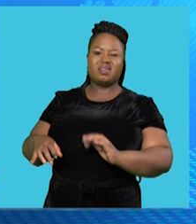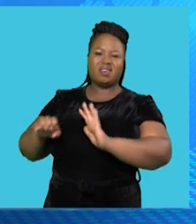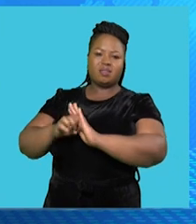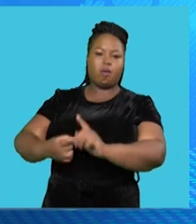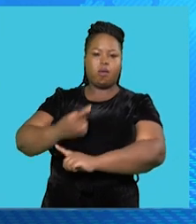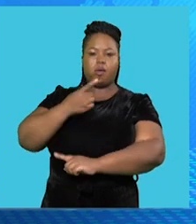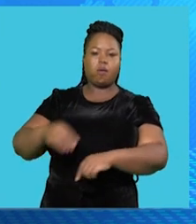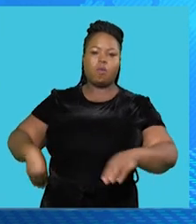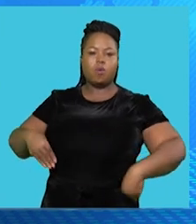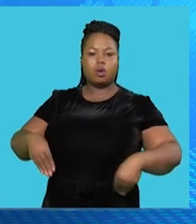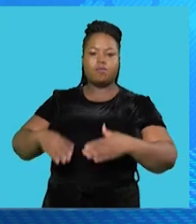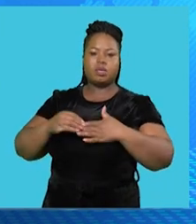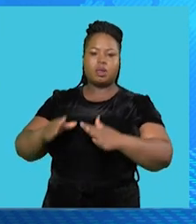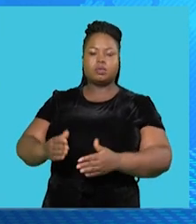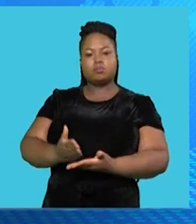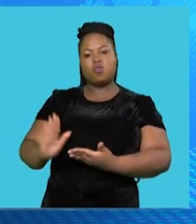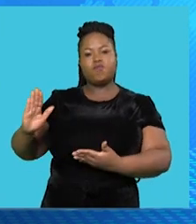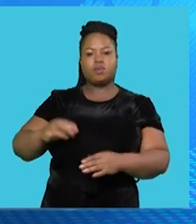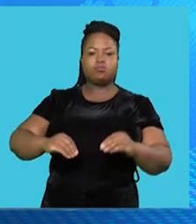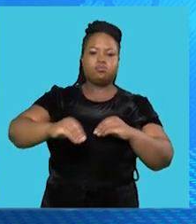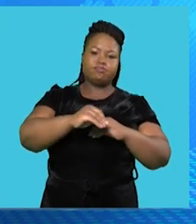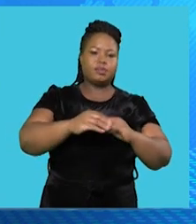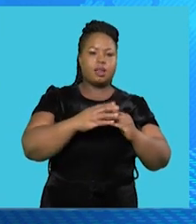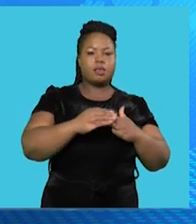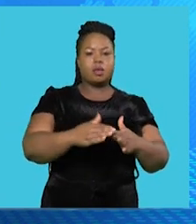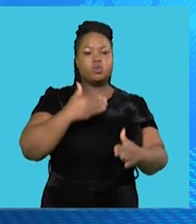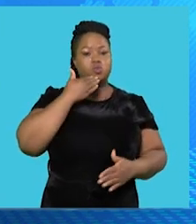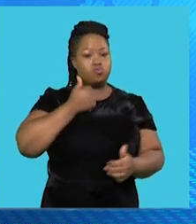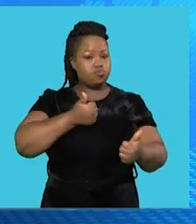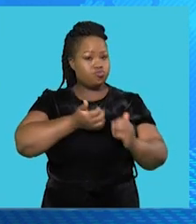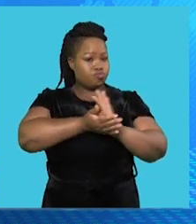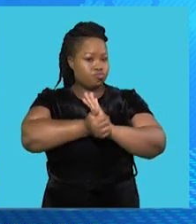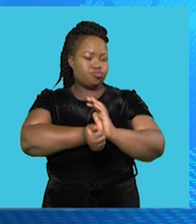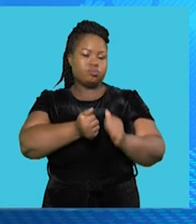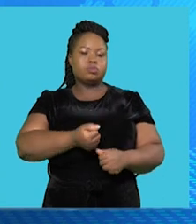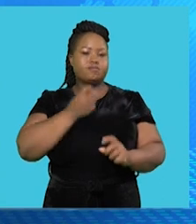and corrupt leaders and replace them with leaders who have the ability, the skills, and